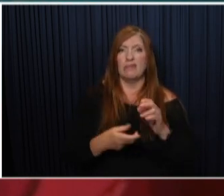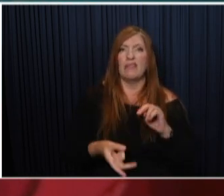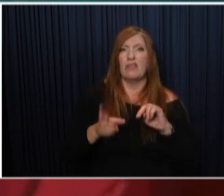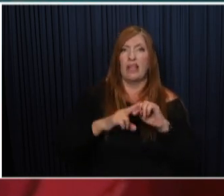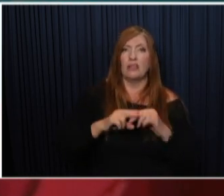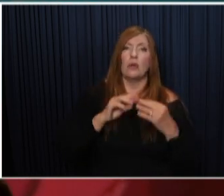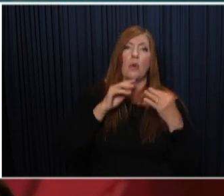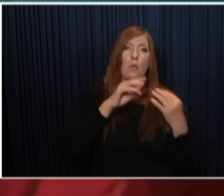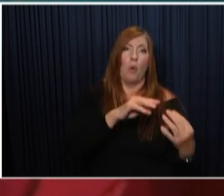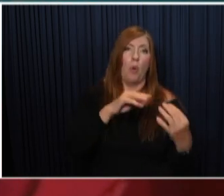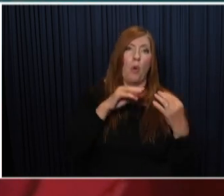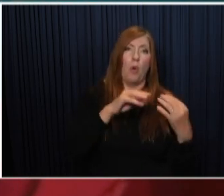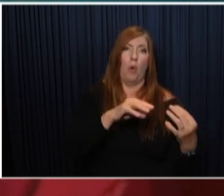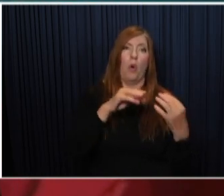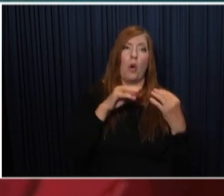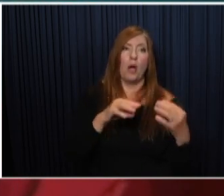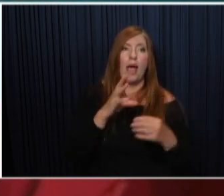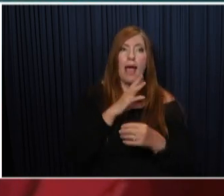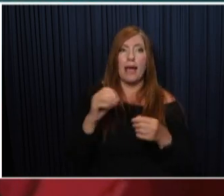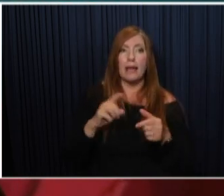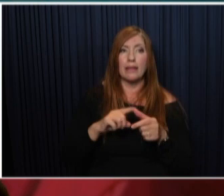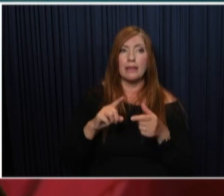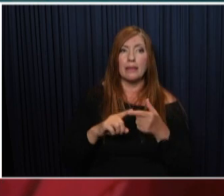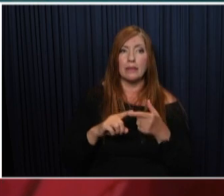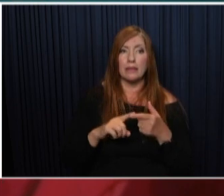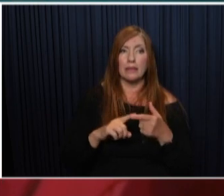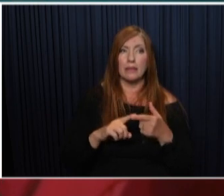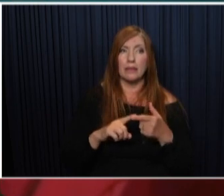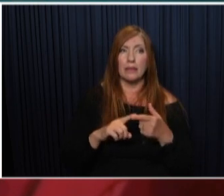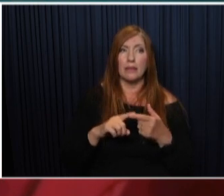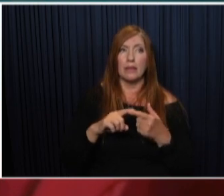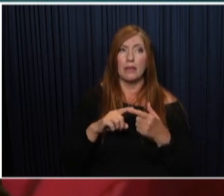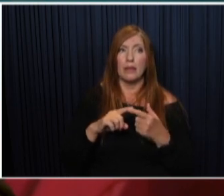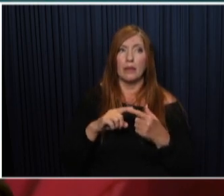war and